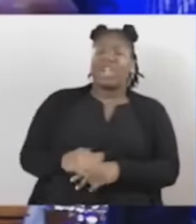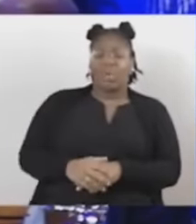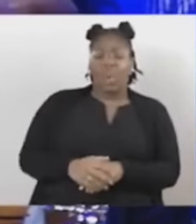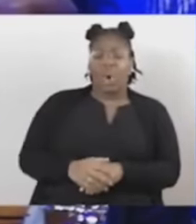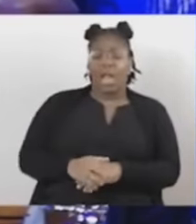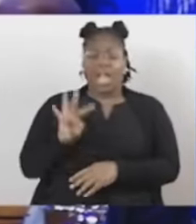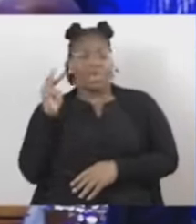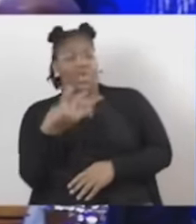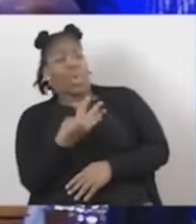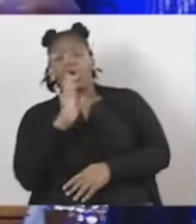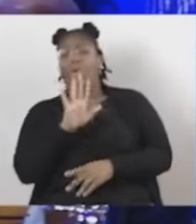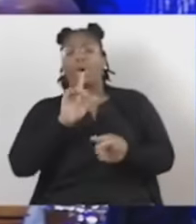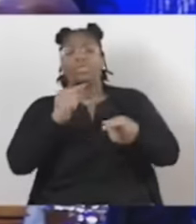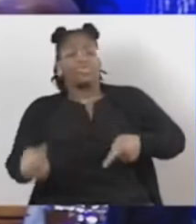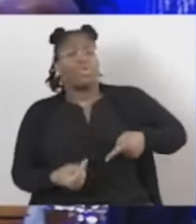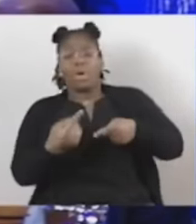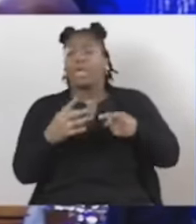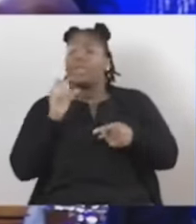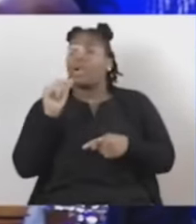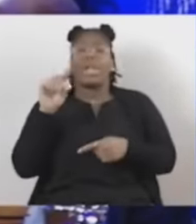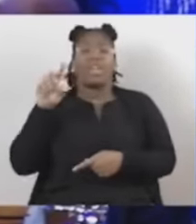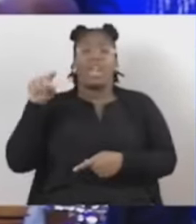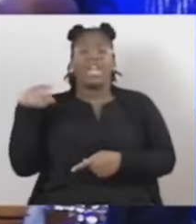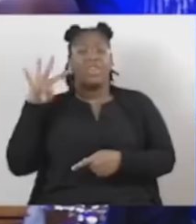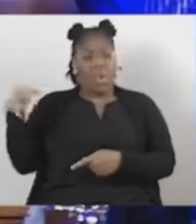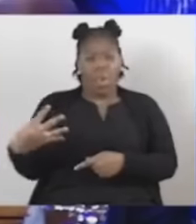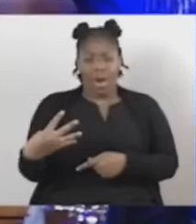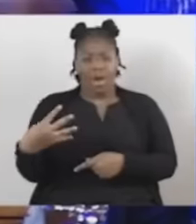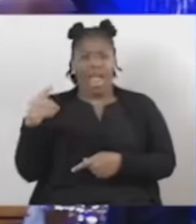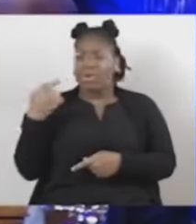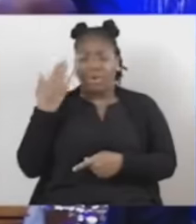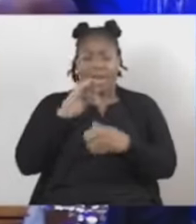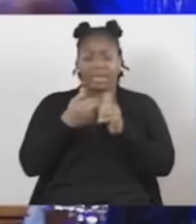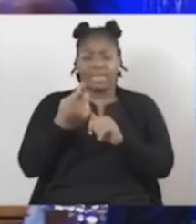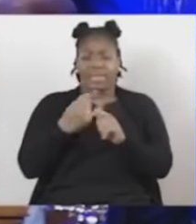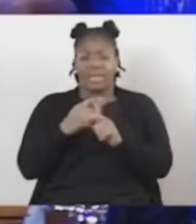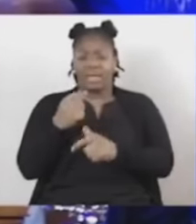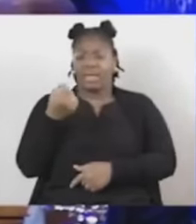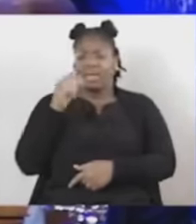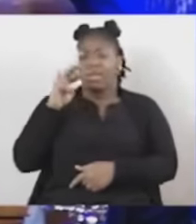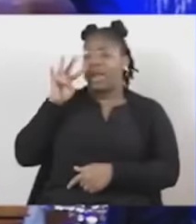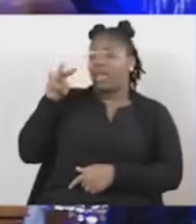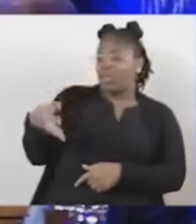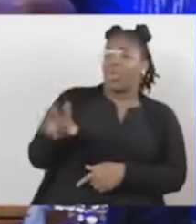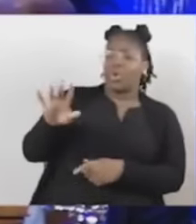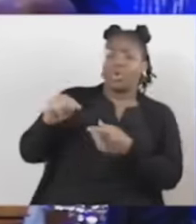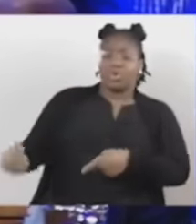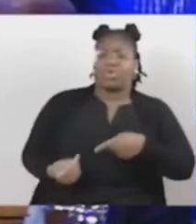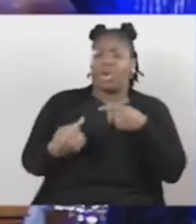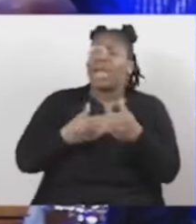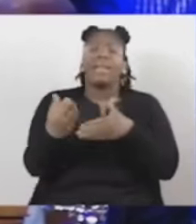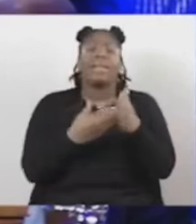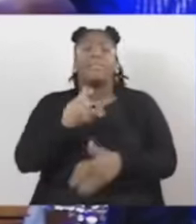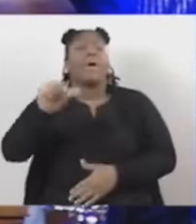the alto, the tenor, or the no tone section is going to think that you're not as spiritual as you've